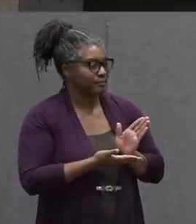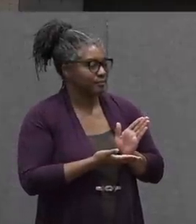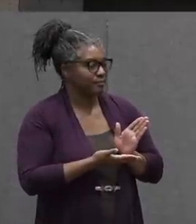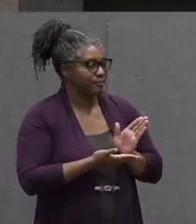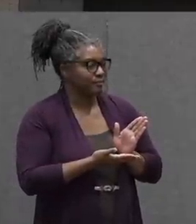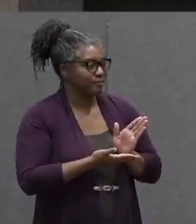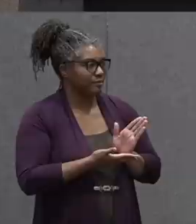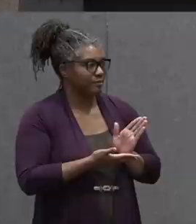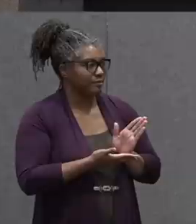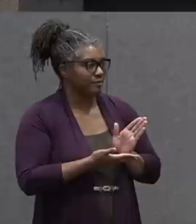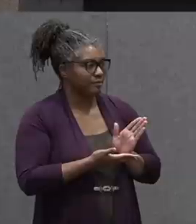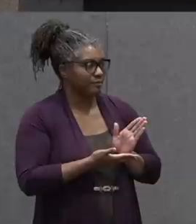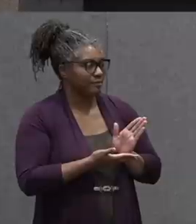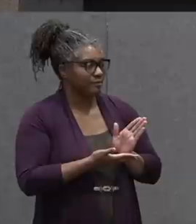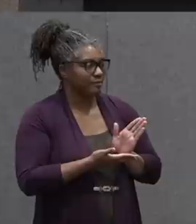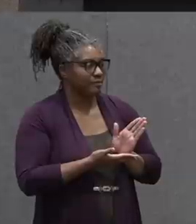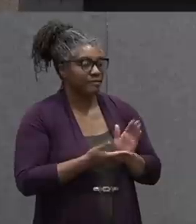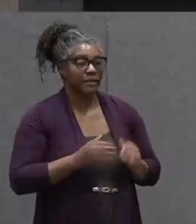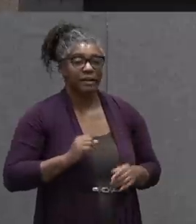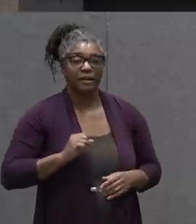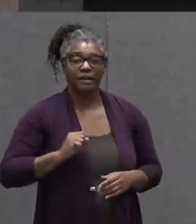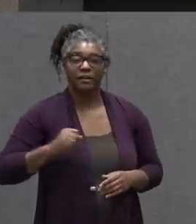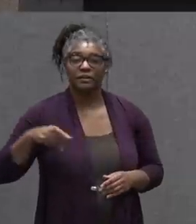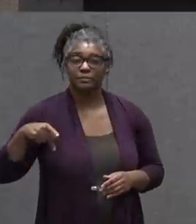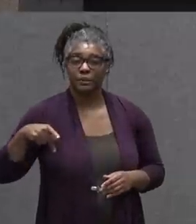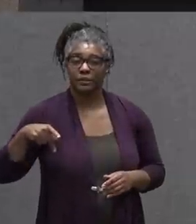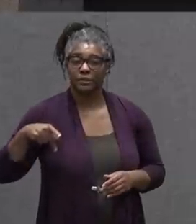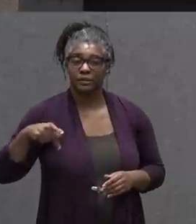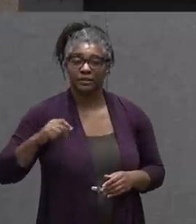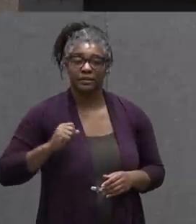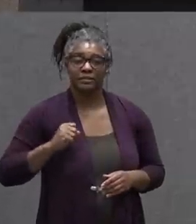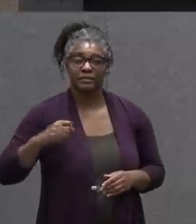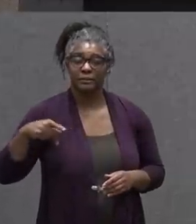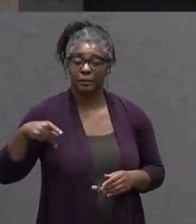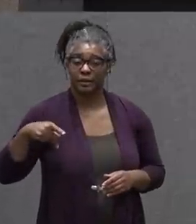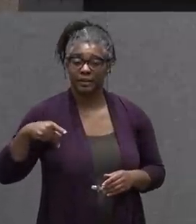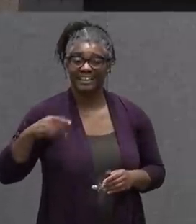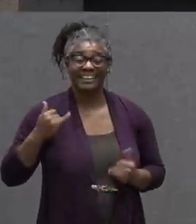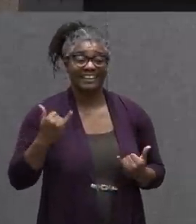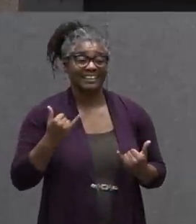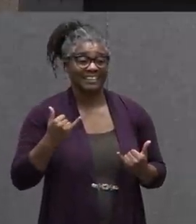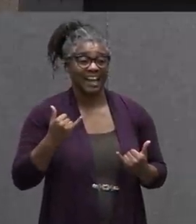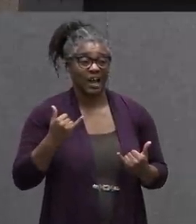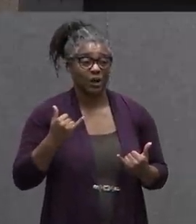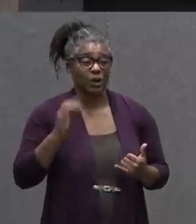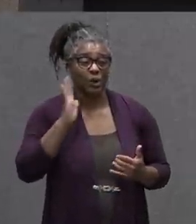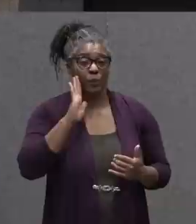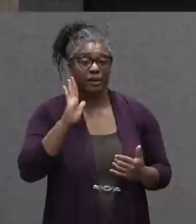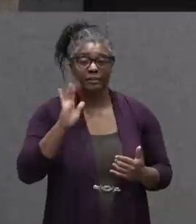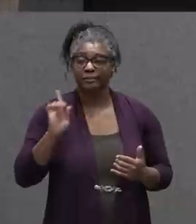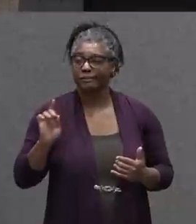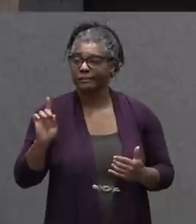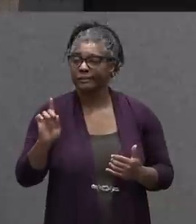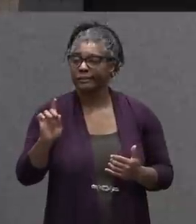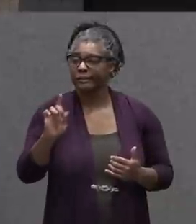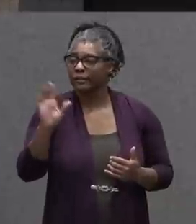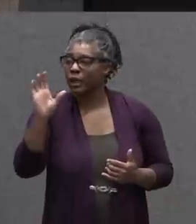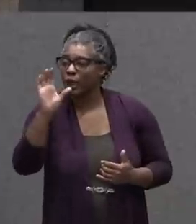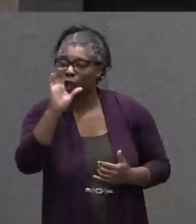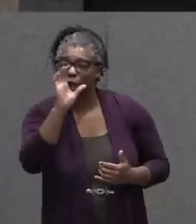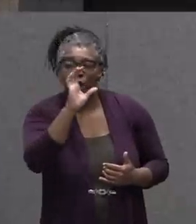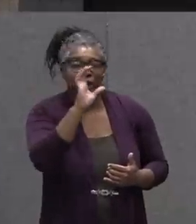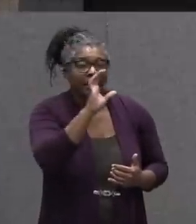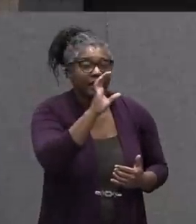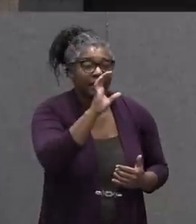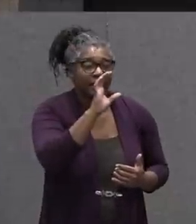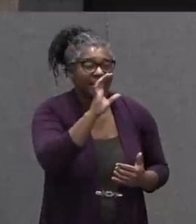Now I pulled the card sp. I'm going to go looking around my house for things that have the sound